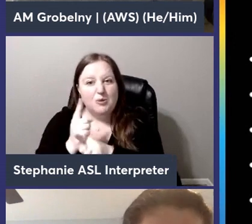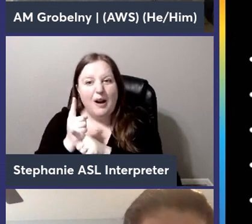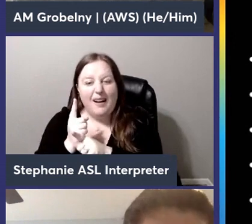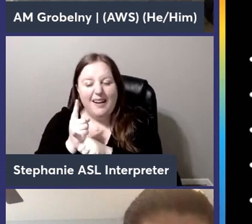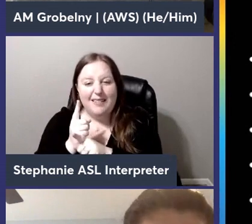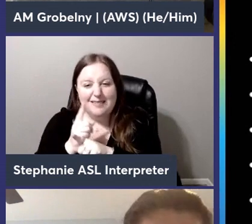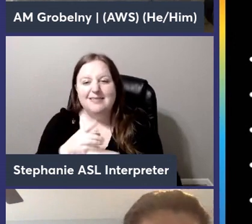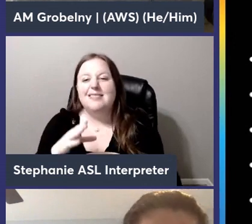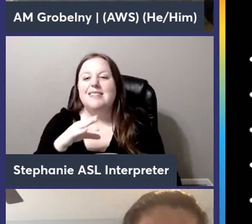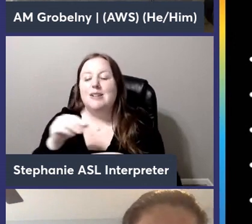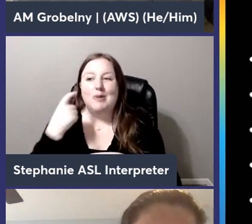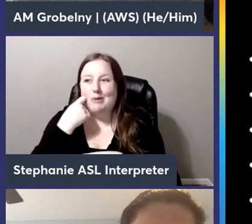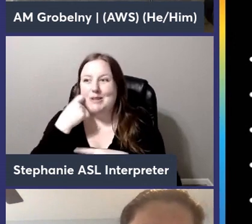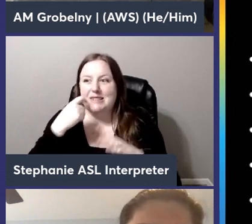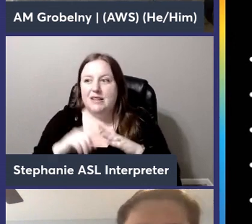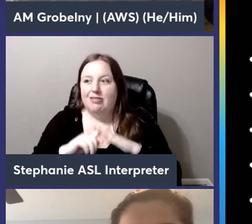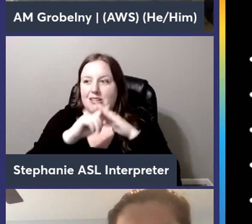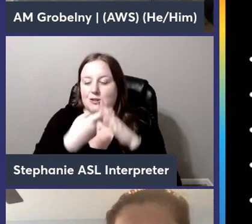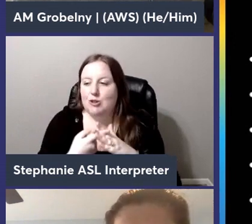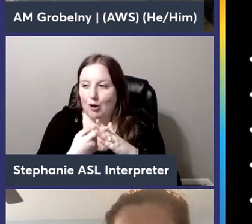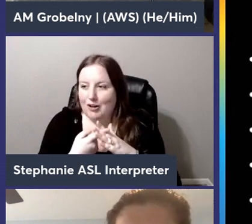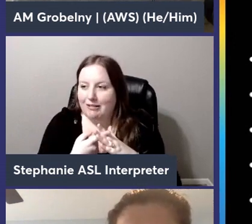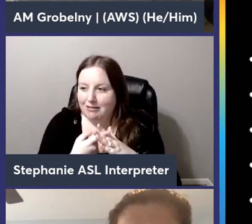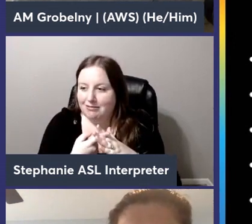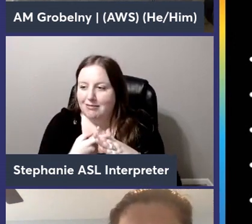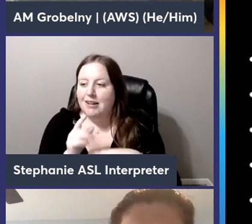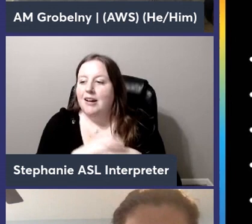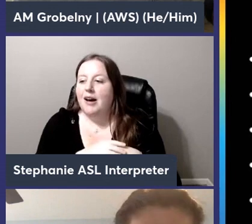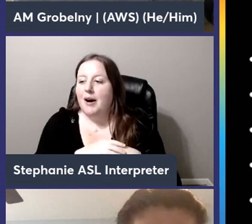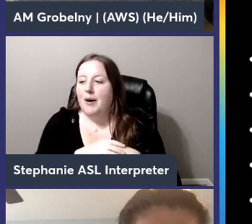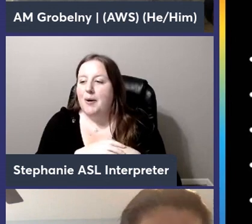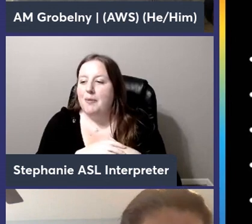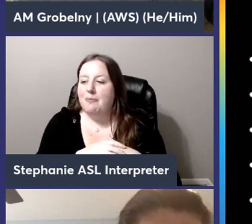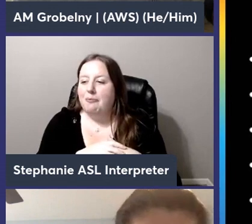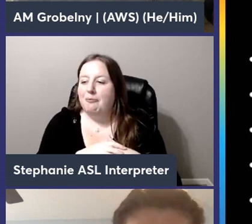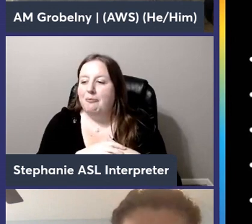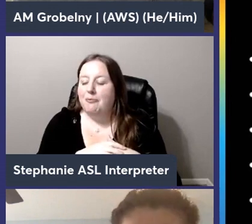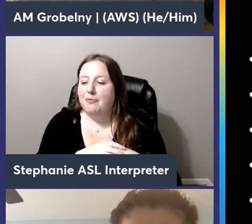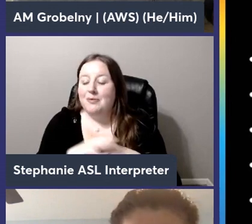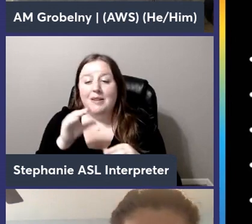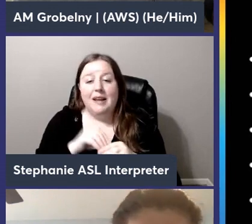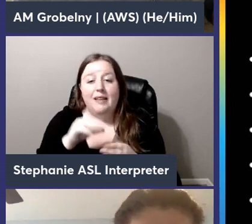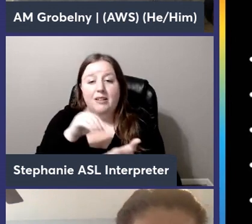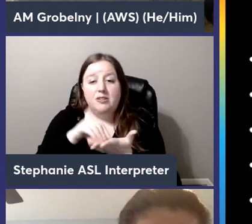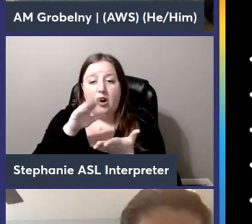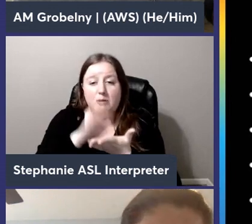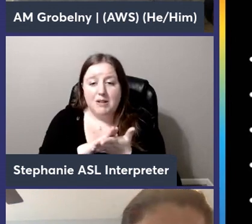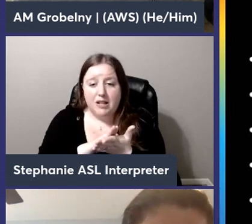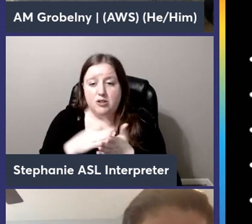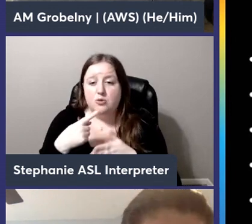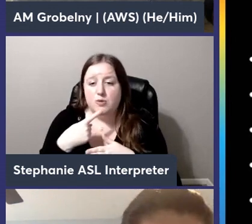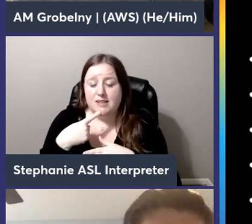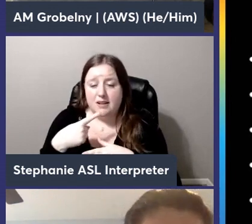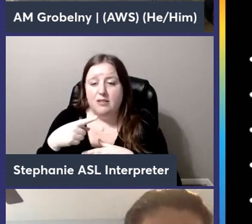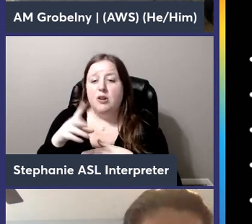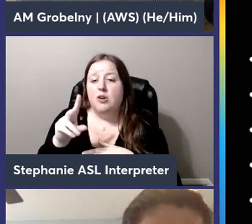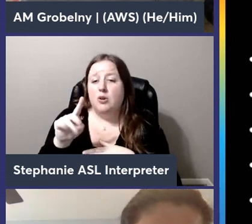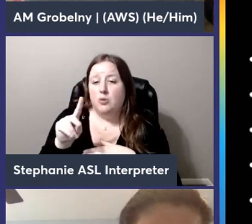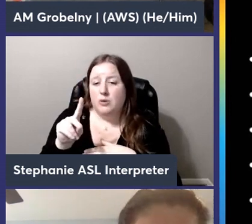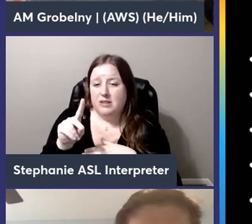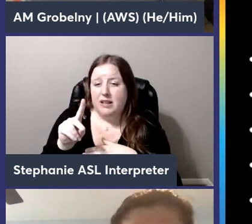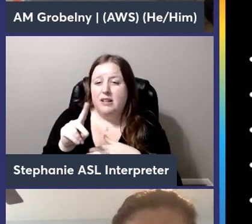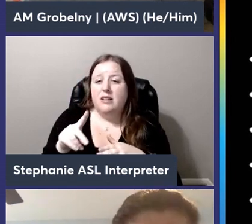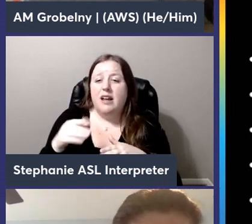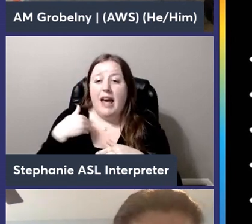just got started. So one thing is that, in the documentation, we've said that we didn't scale in at